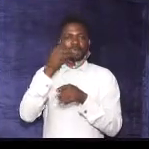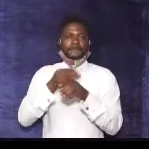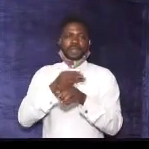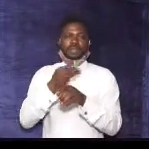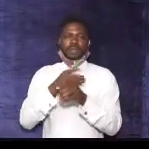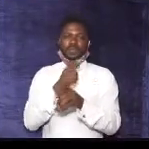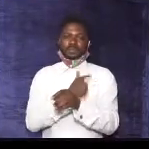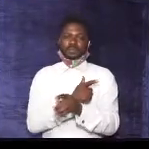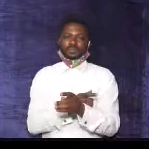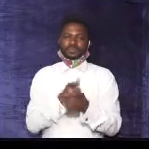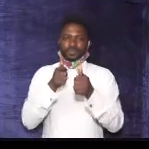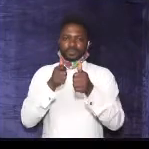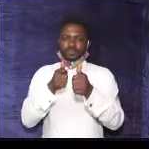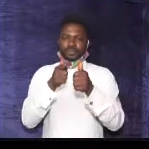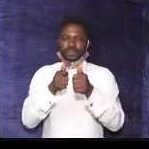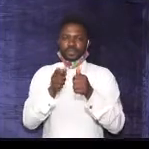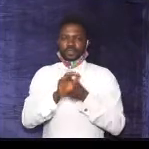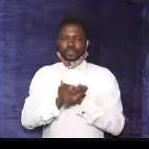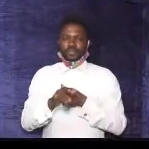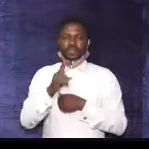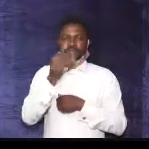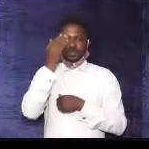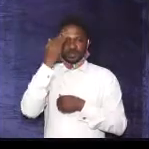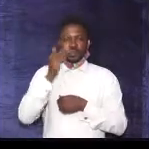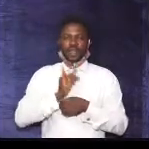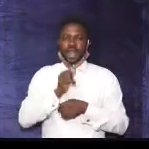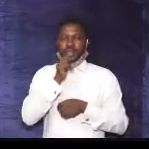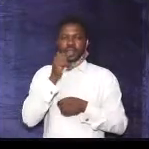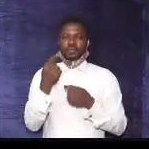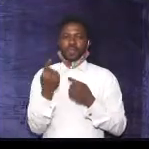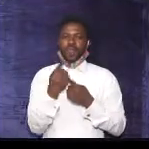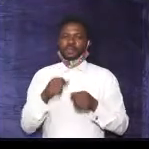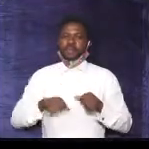for the mathematics lesson. Well done, children. You know I'm always proud of you.